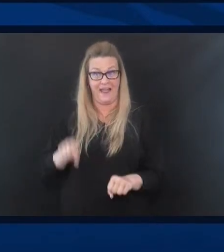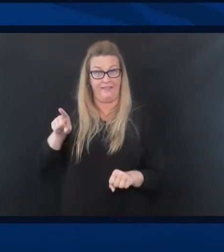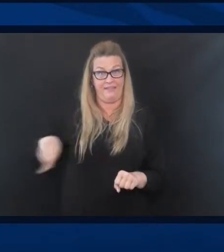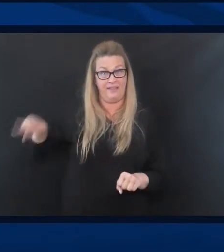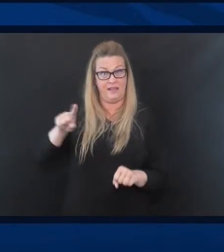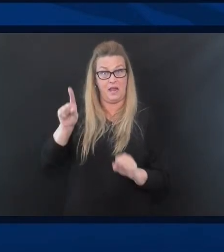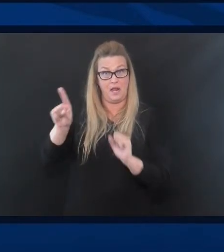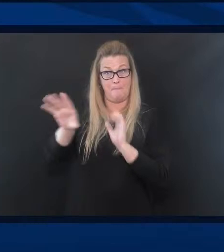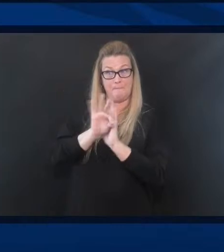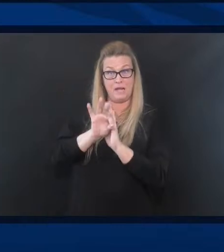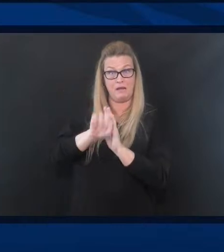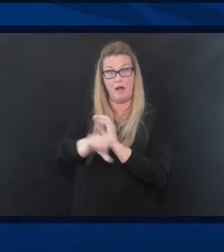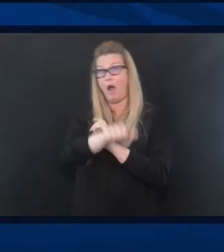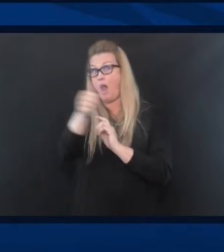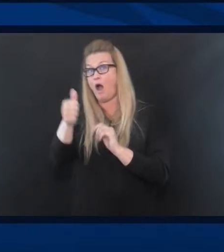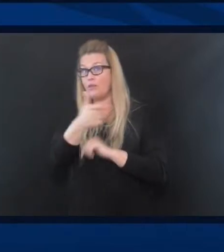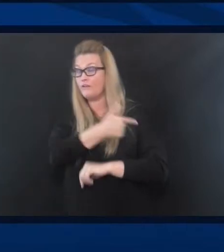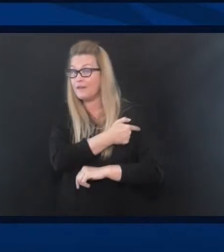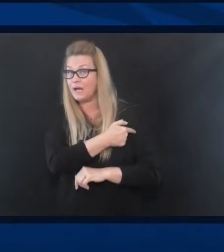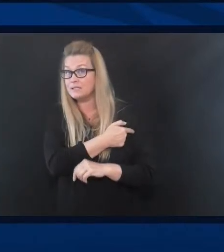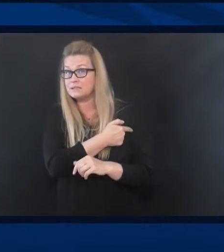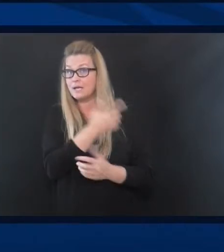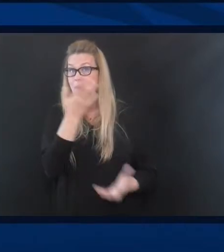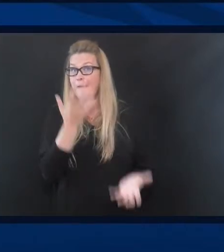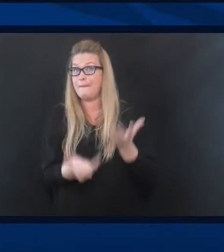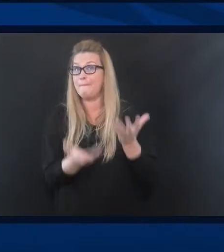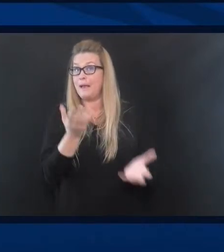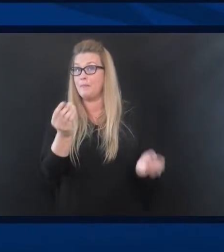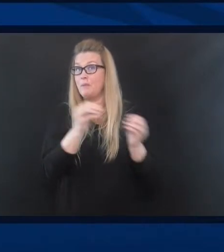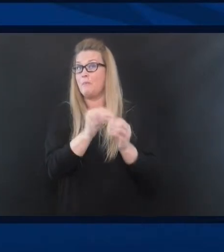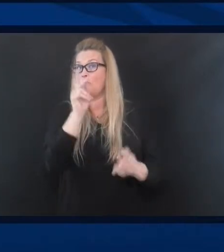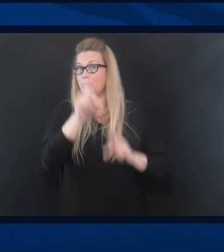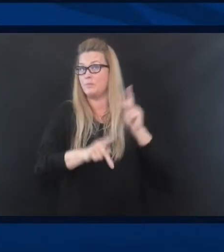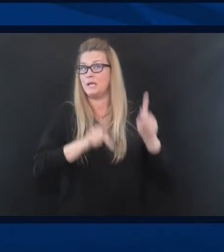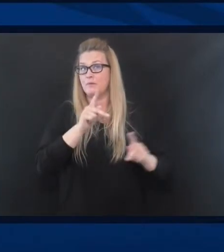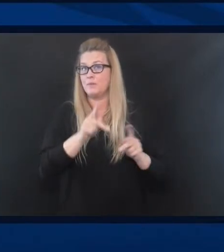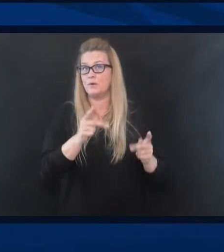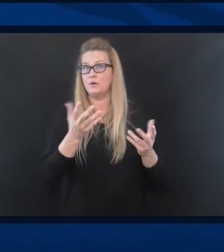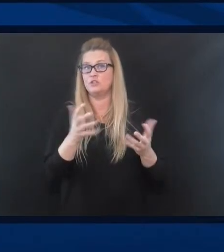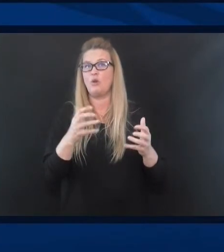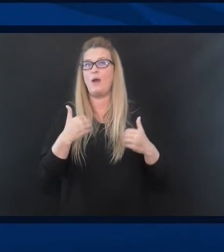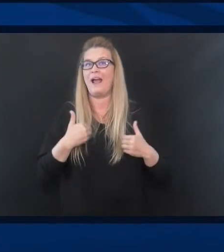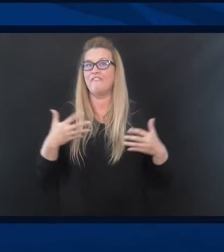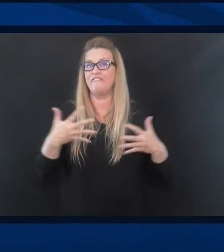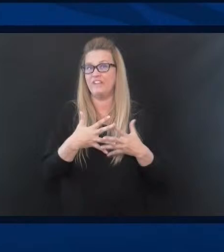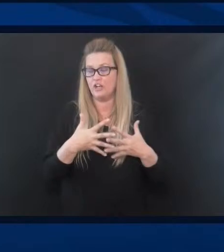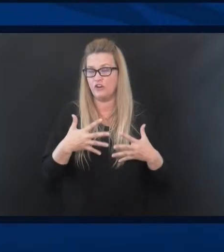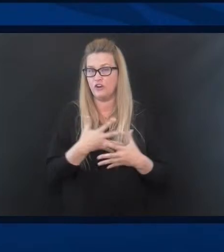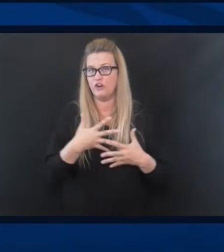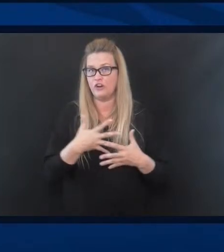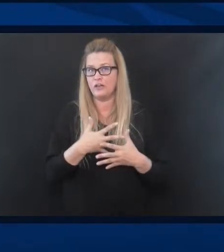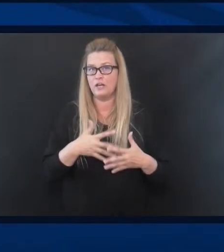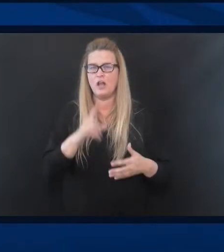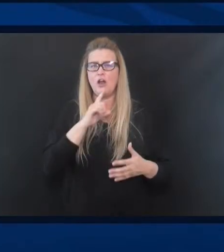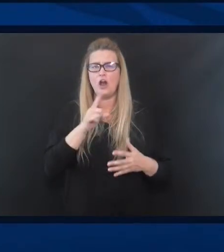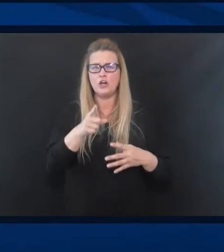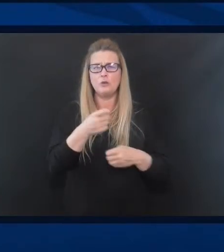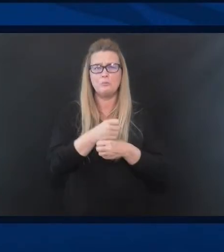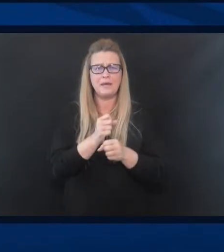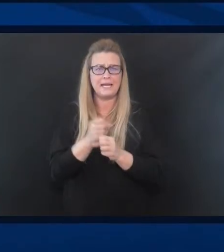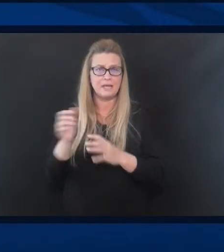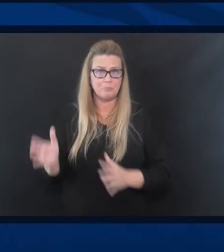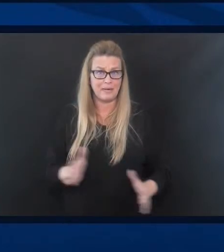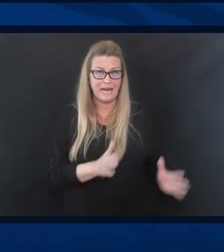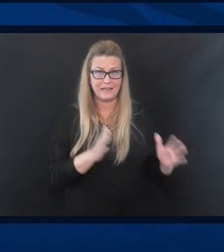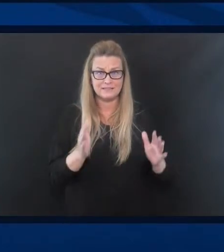vaccine, and you may be able to get more people out there if they don't have that fear. Are you making arrangements for that, or are